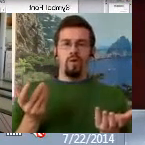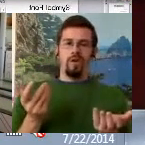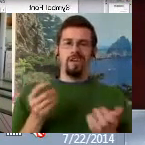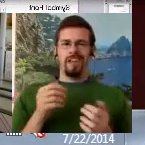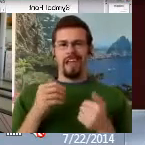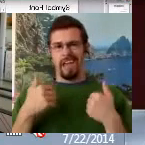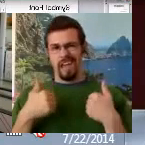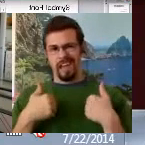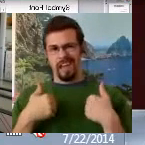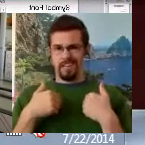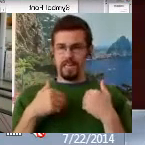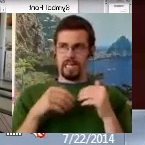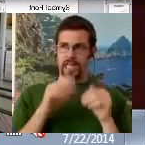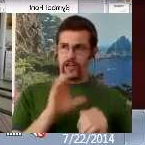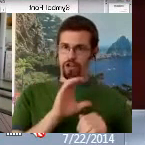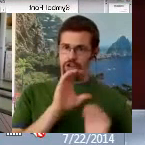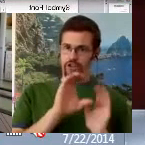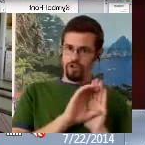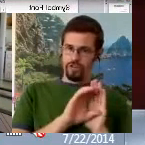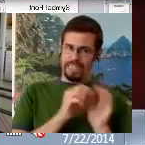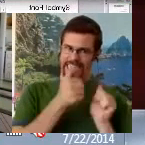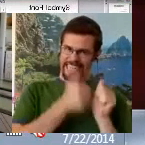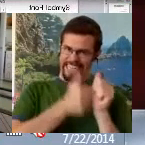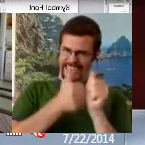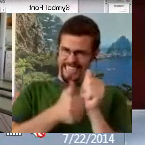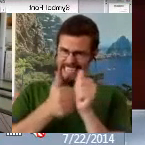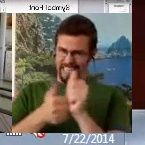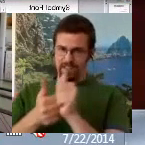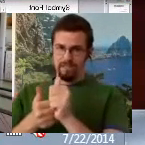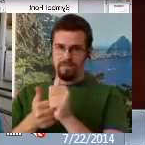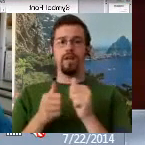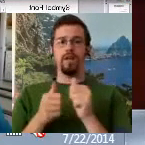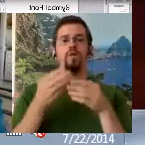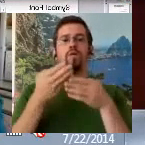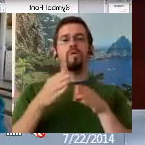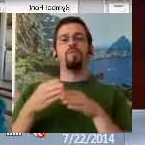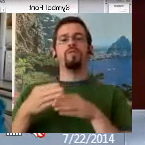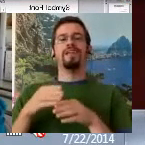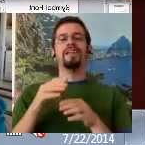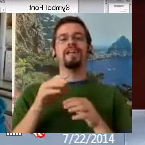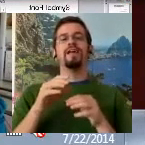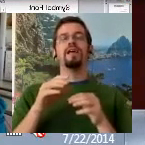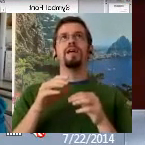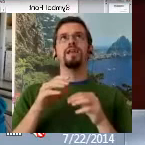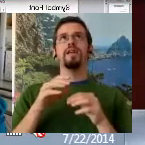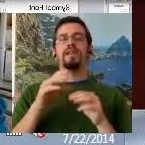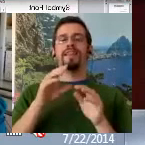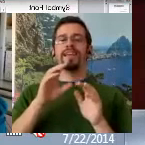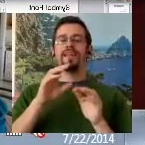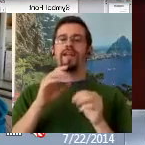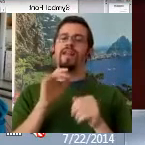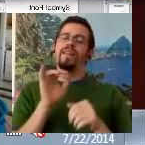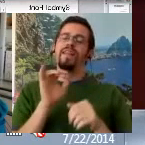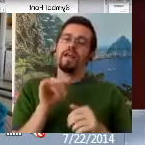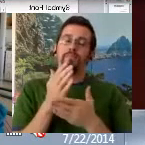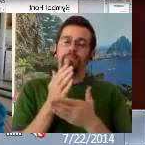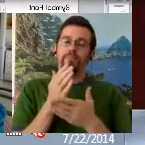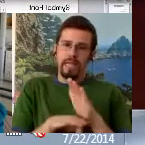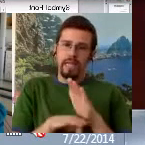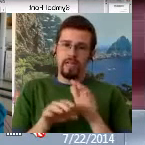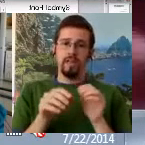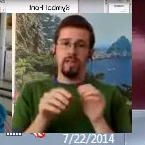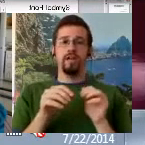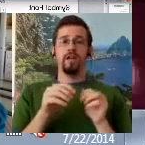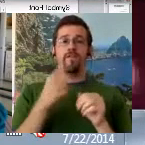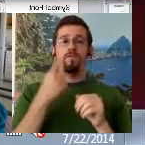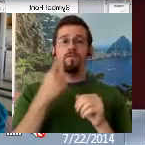each, I broke it up into the combined character sequence, which is a complicated way to say a symbol. We use 3 characters